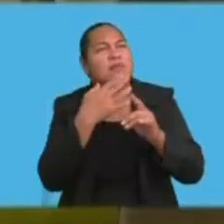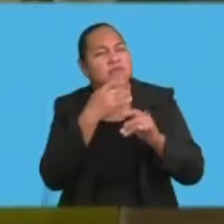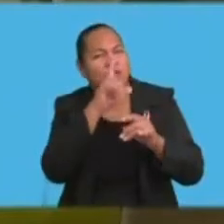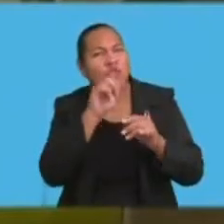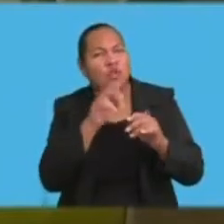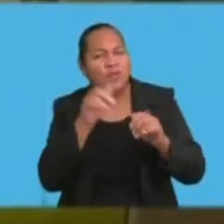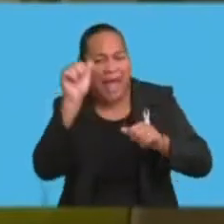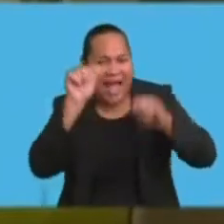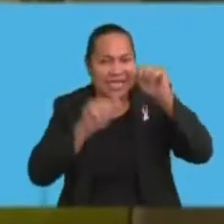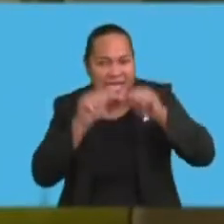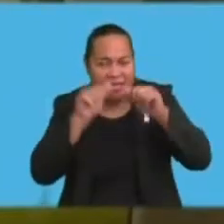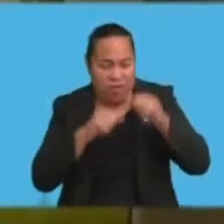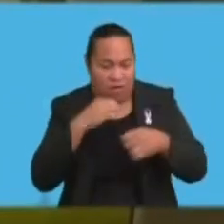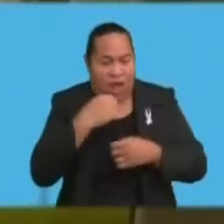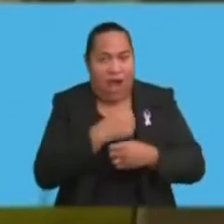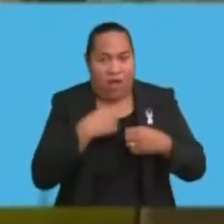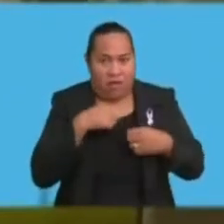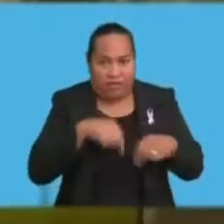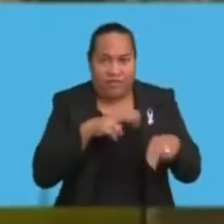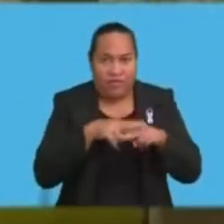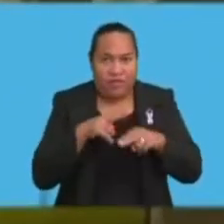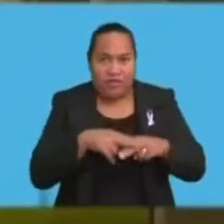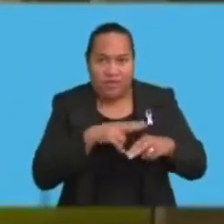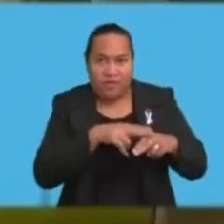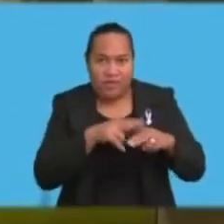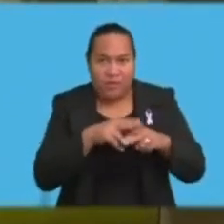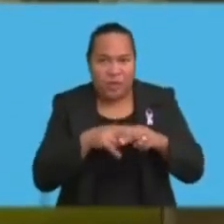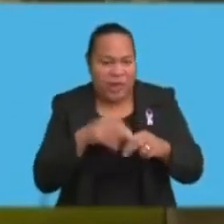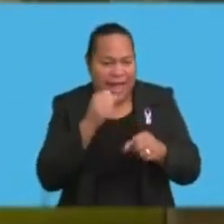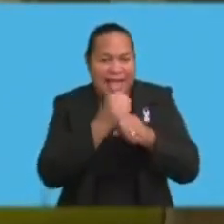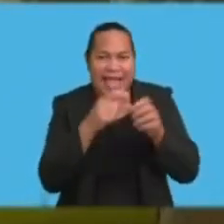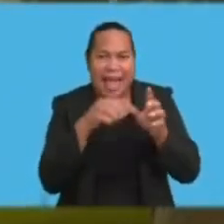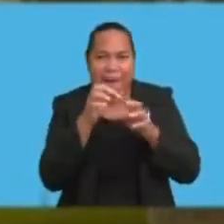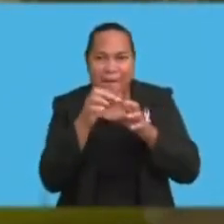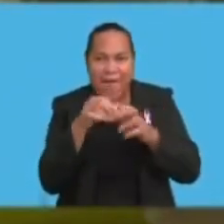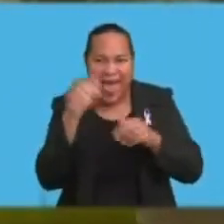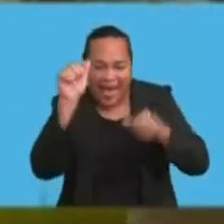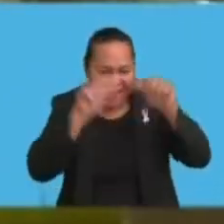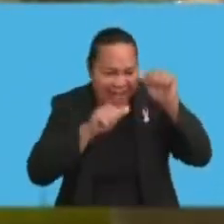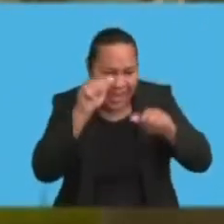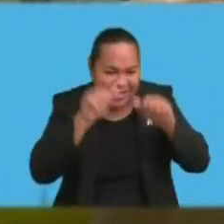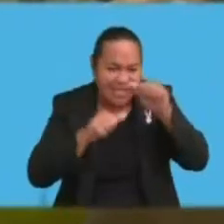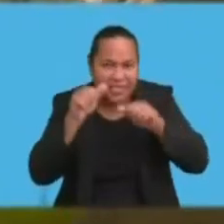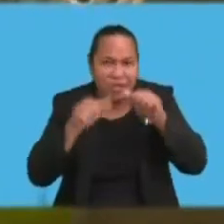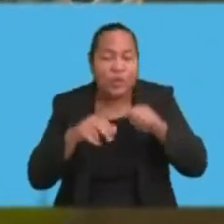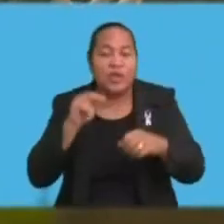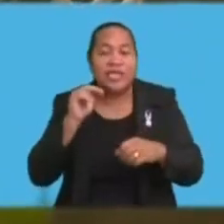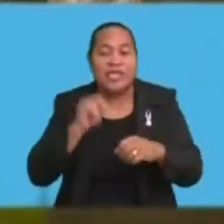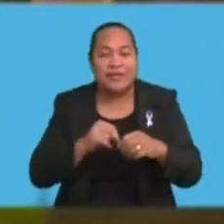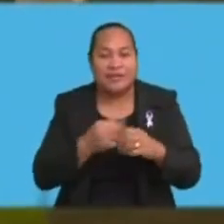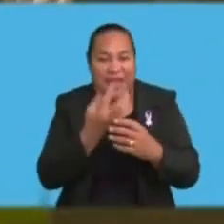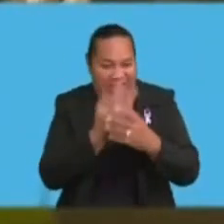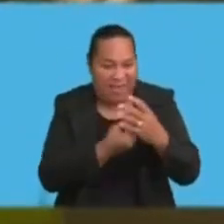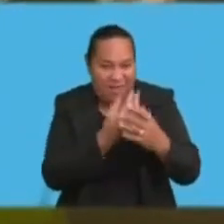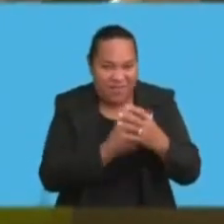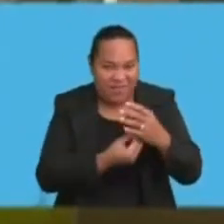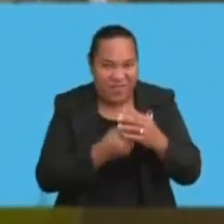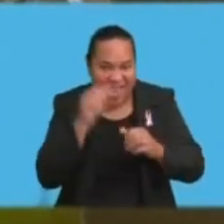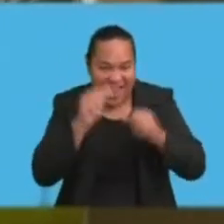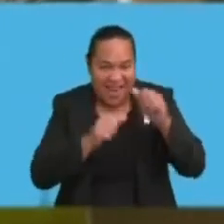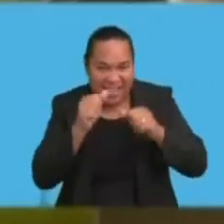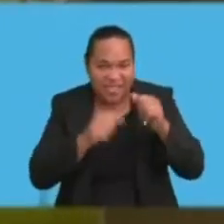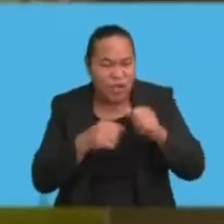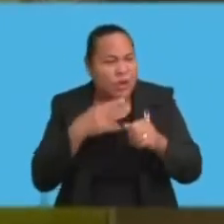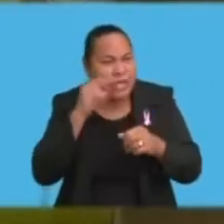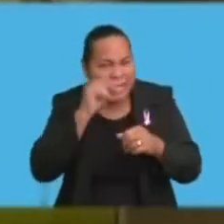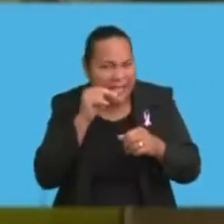of our technical colleges, to do a gap analysis, because we need to constantly monitor any institution we set